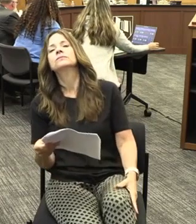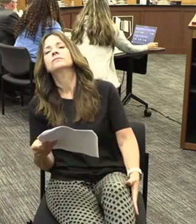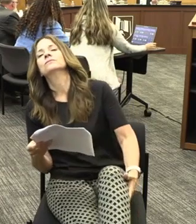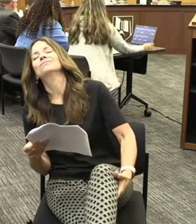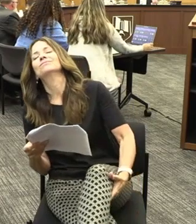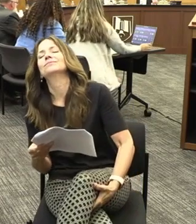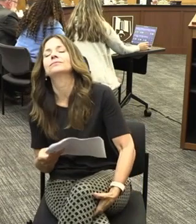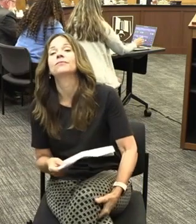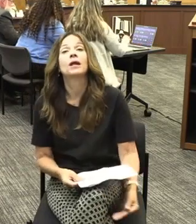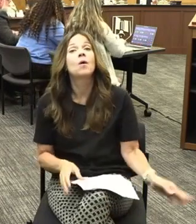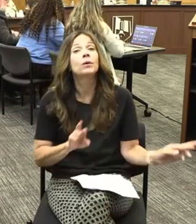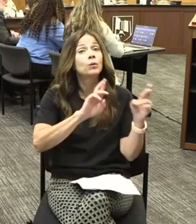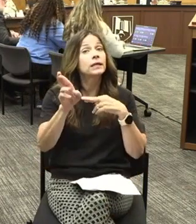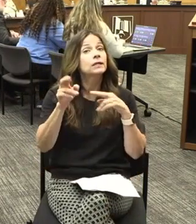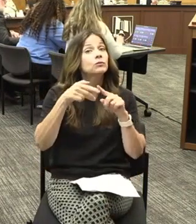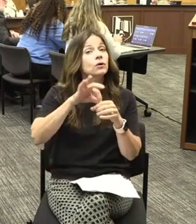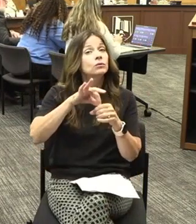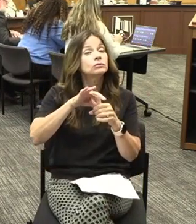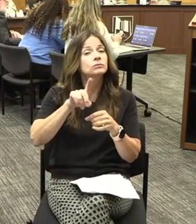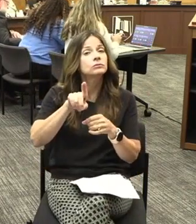We're ready to vote.